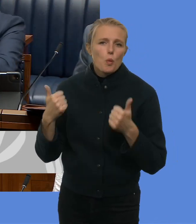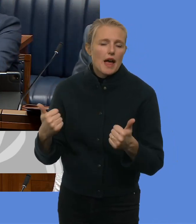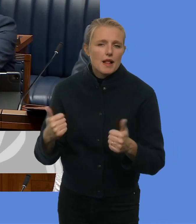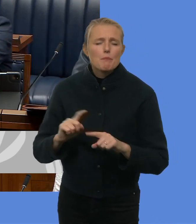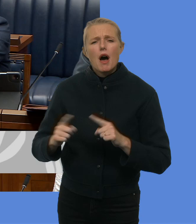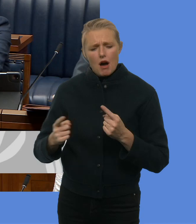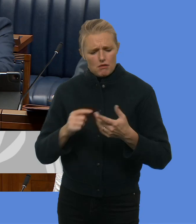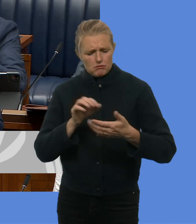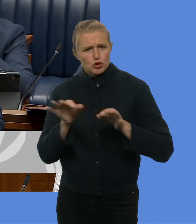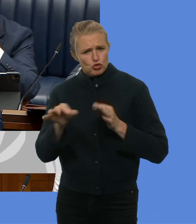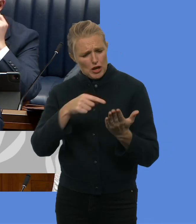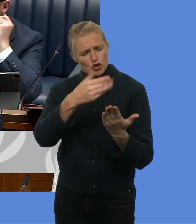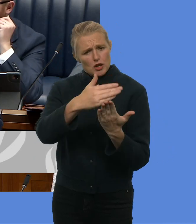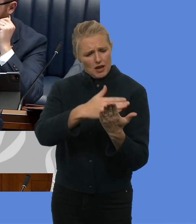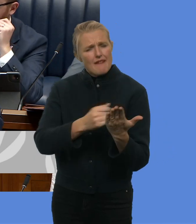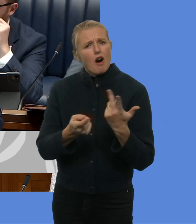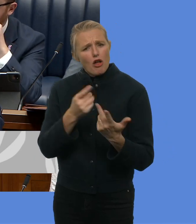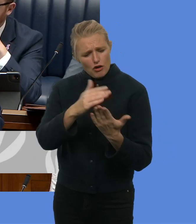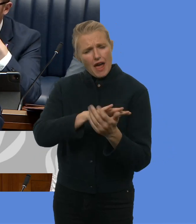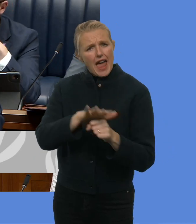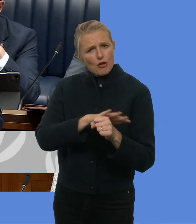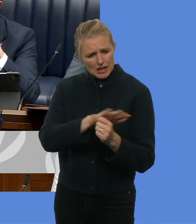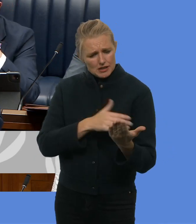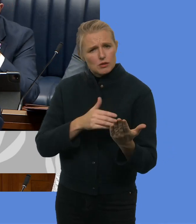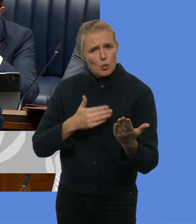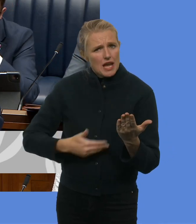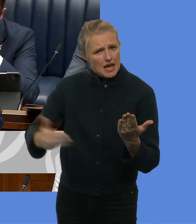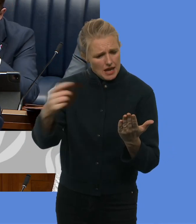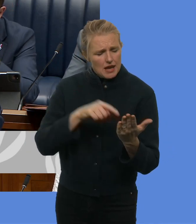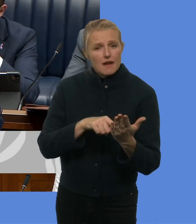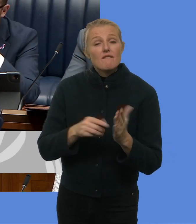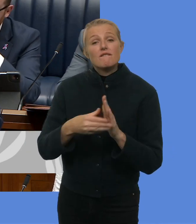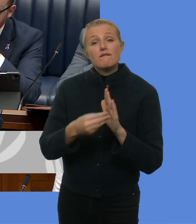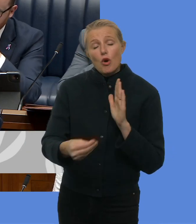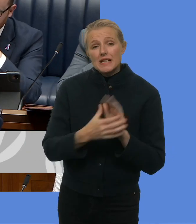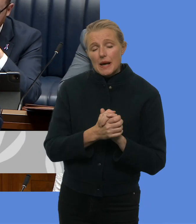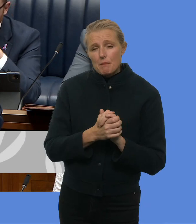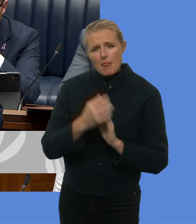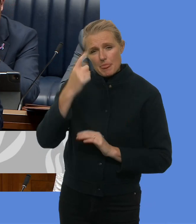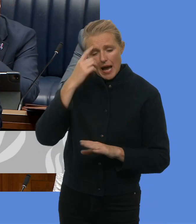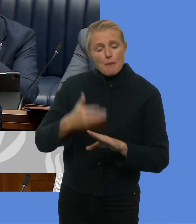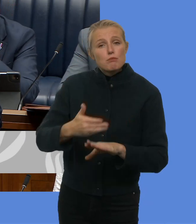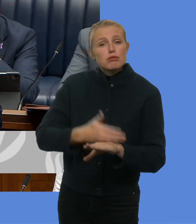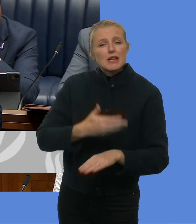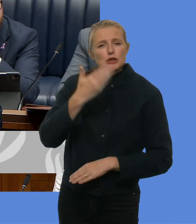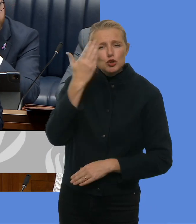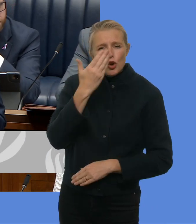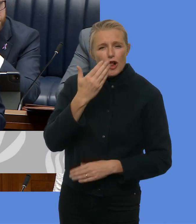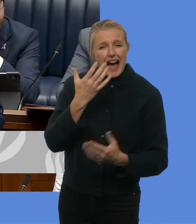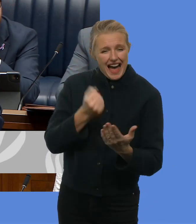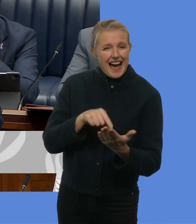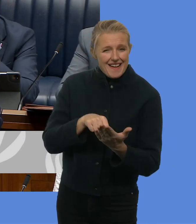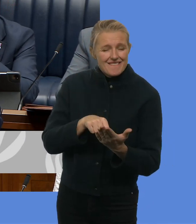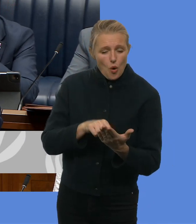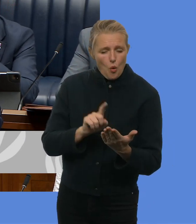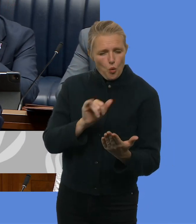other aspects, including identifying what preschool provision could move to that standardised response of full-time as opposed